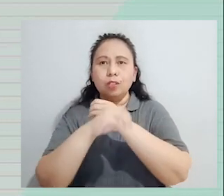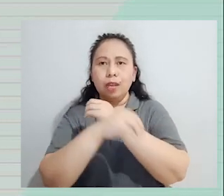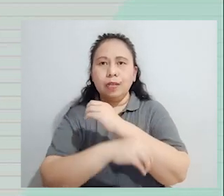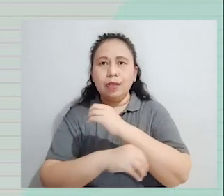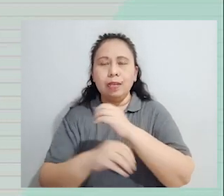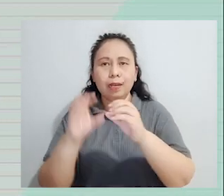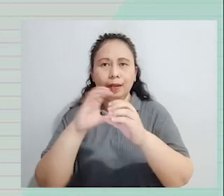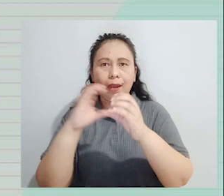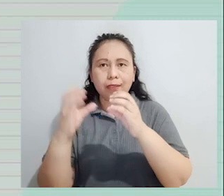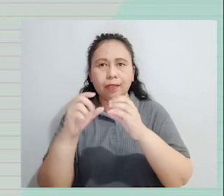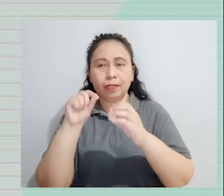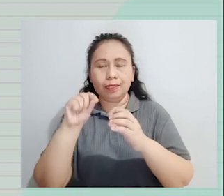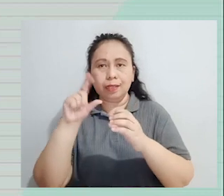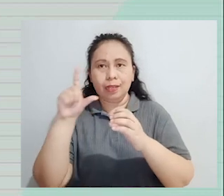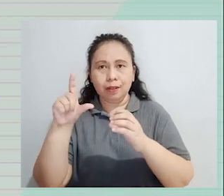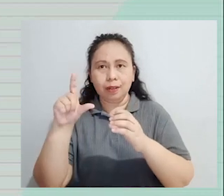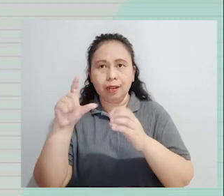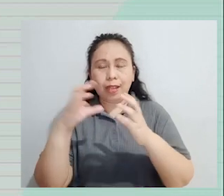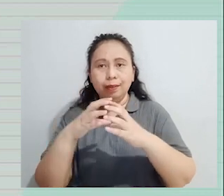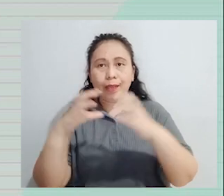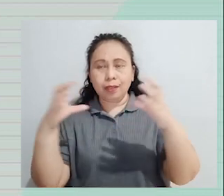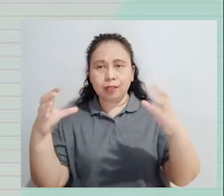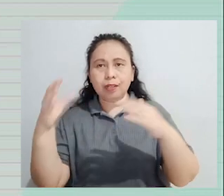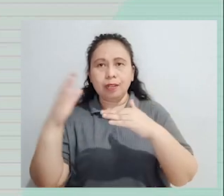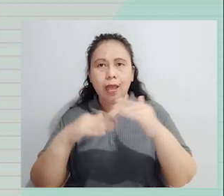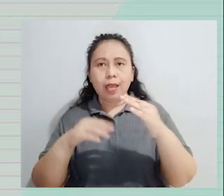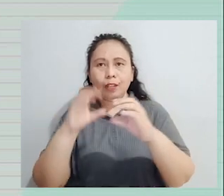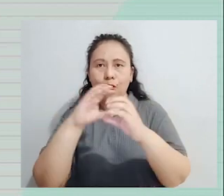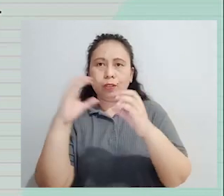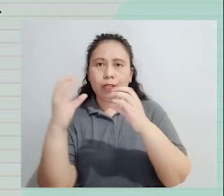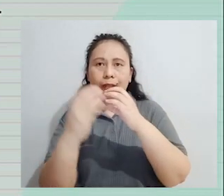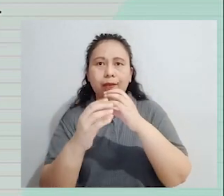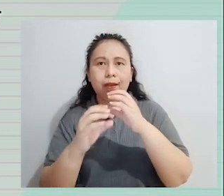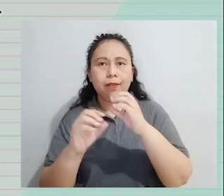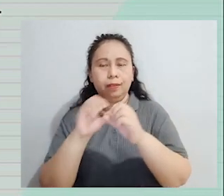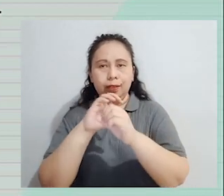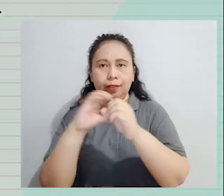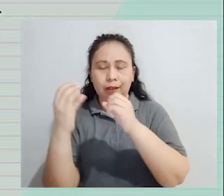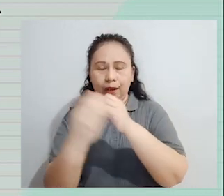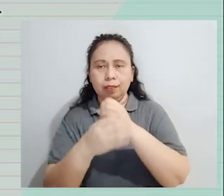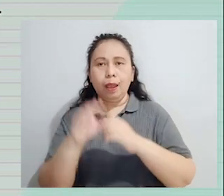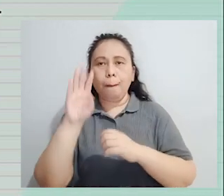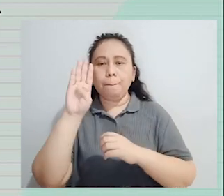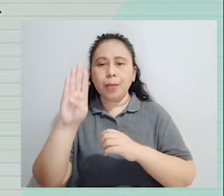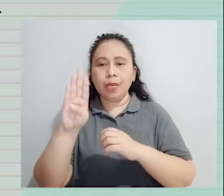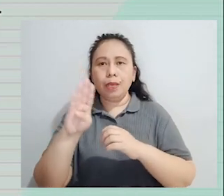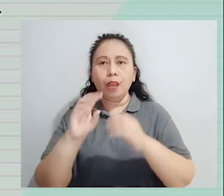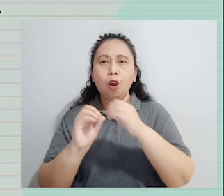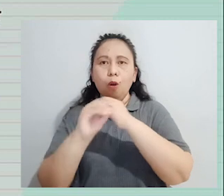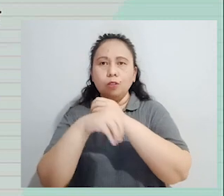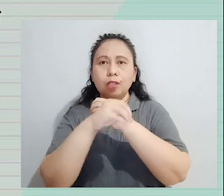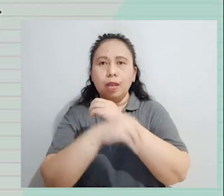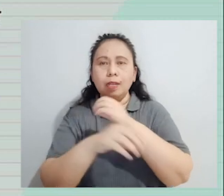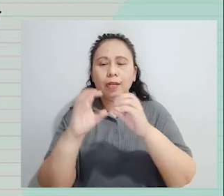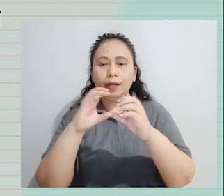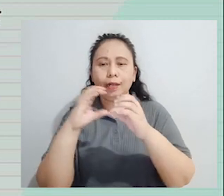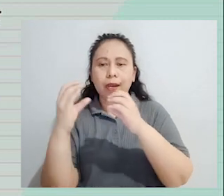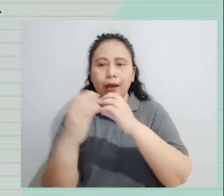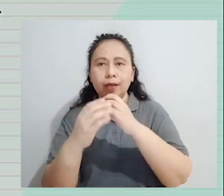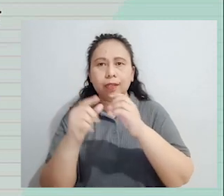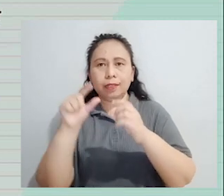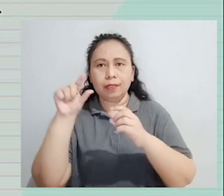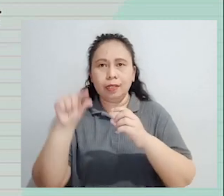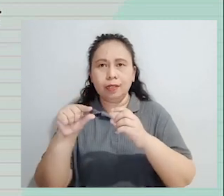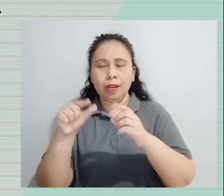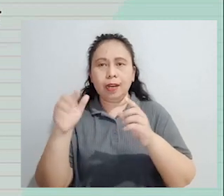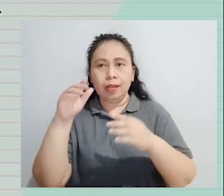is thicker and denser than the continental crust. B. Oceanic crust is thinner and